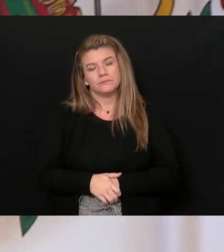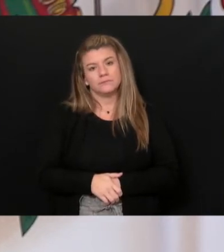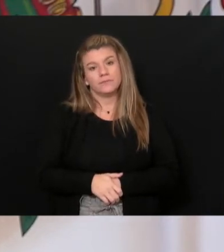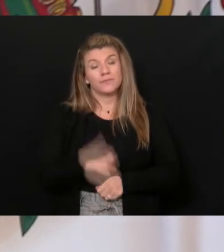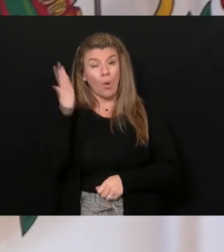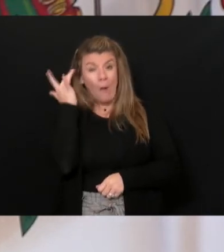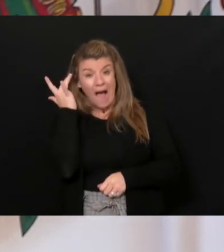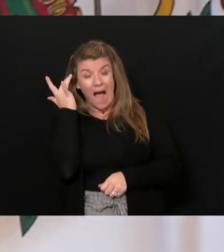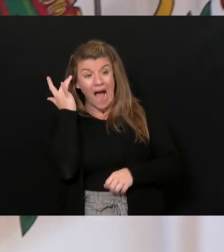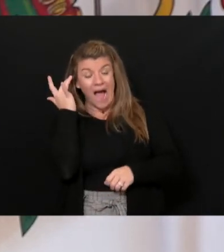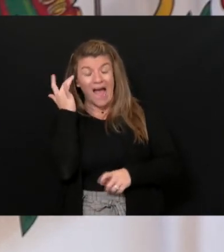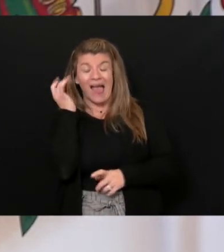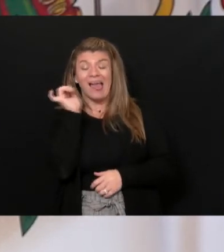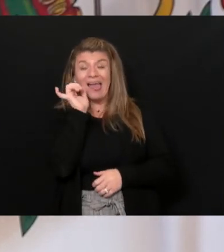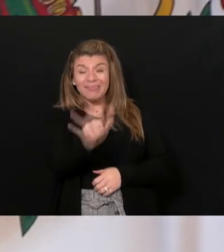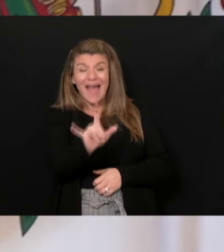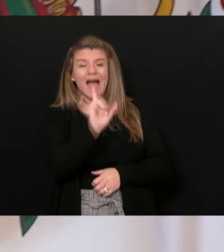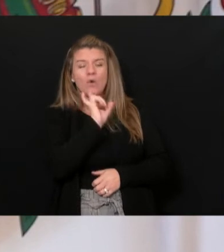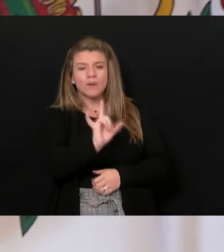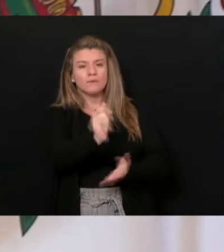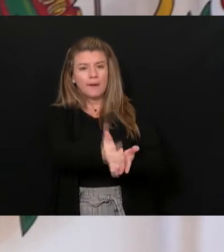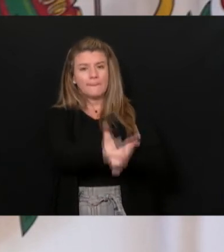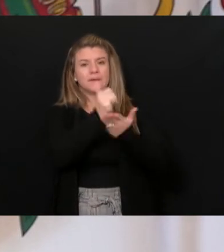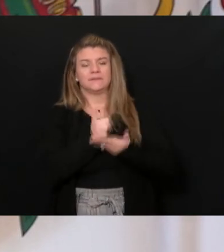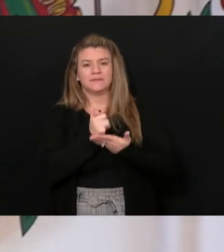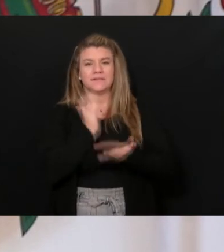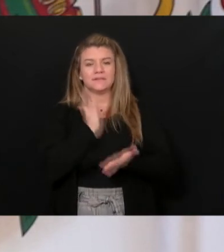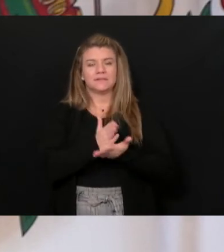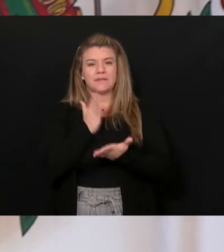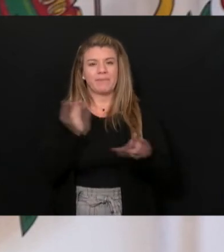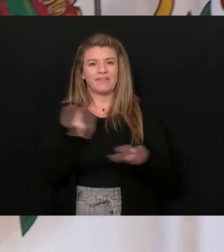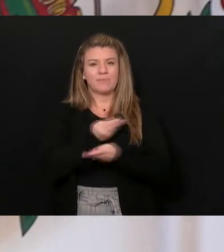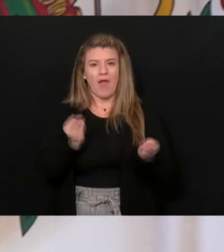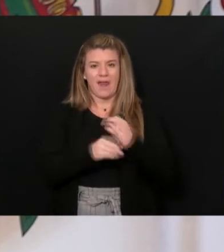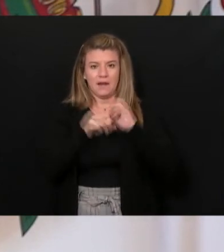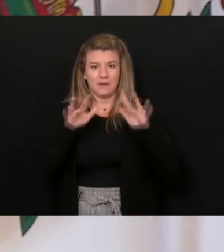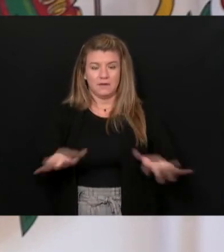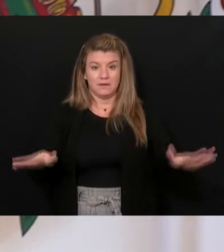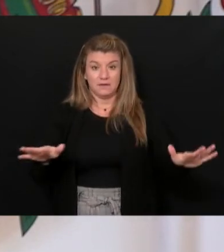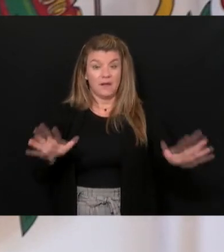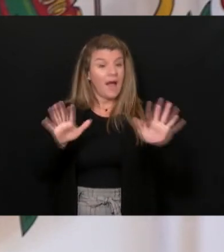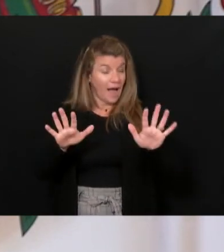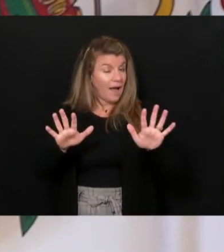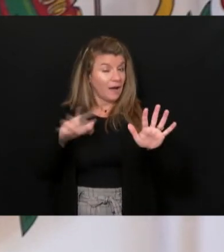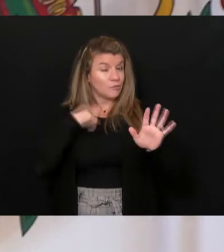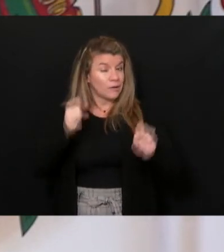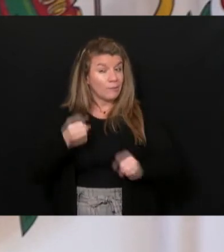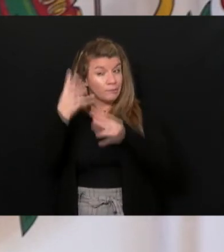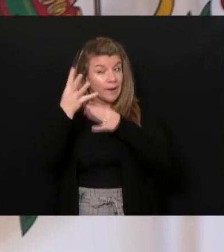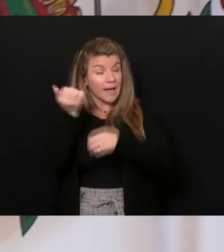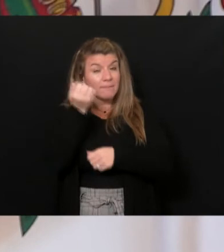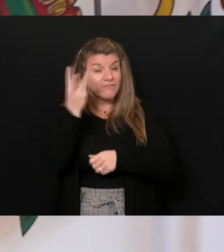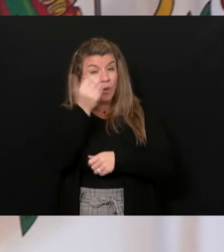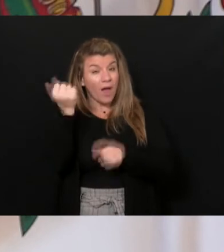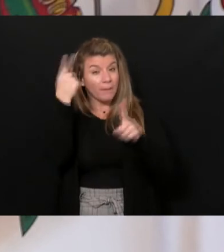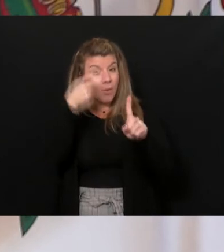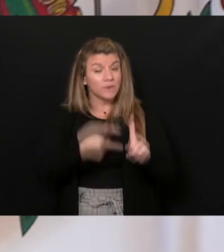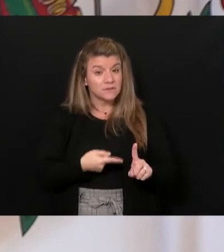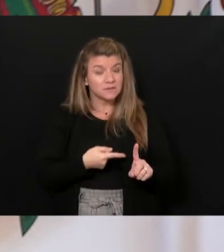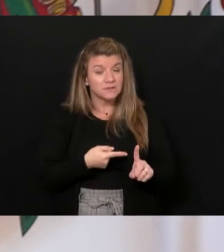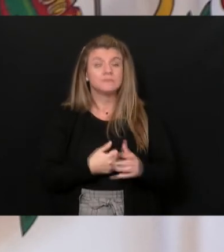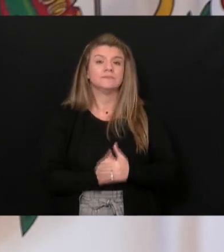because that will really help us in stopping the spread of this. Now, I just want to bring up just 2 or 3 other points that